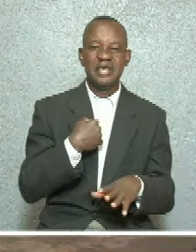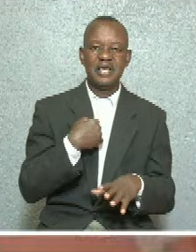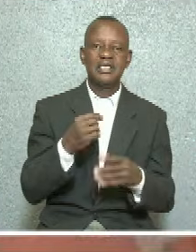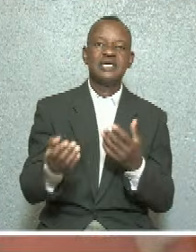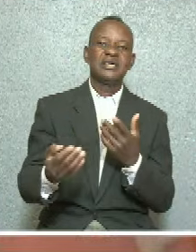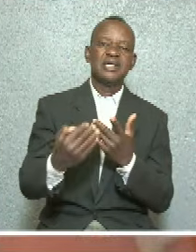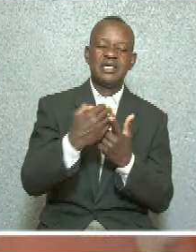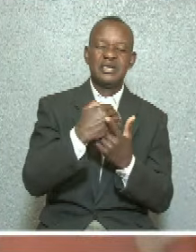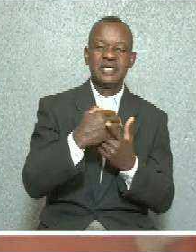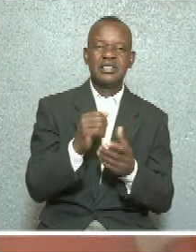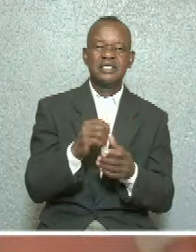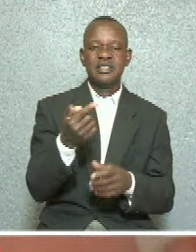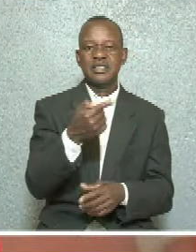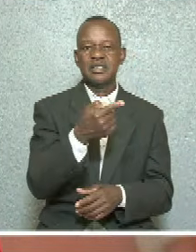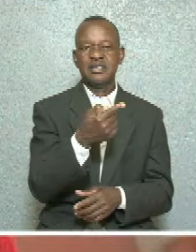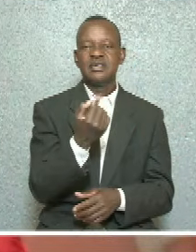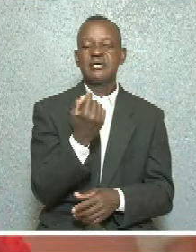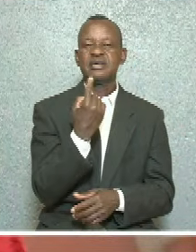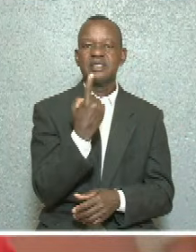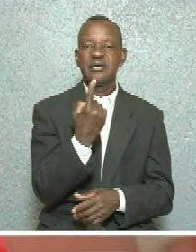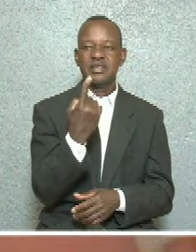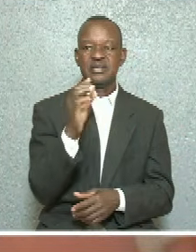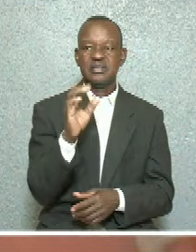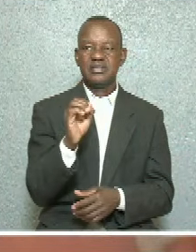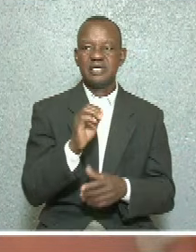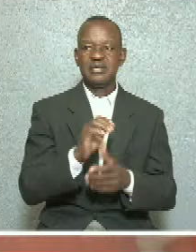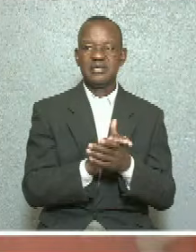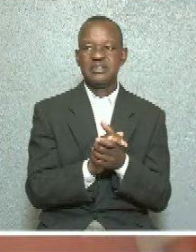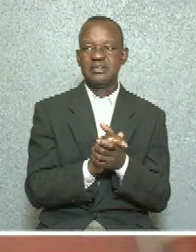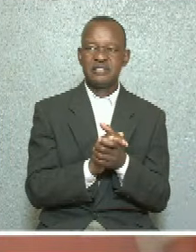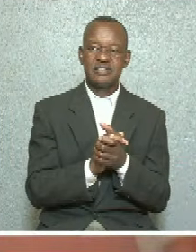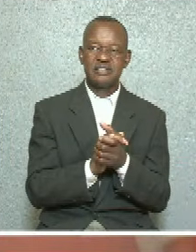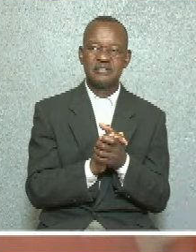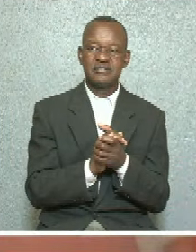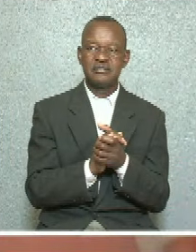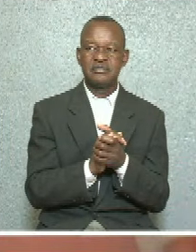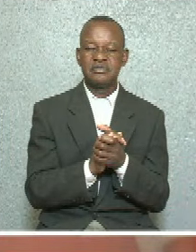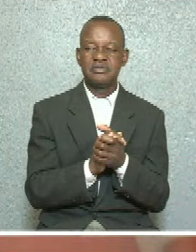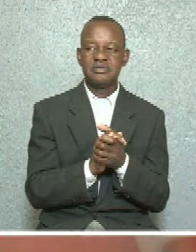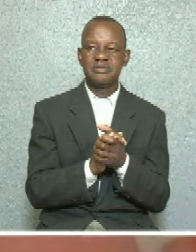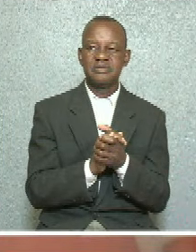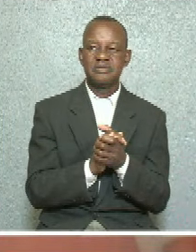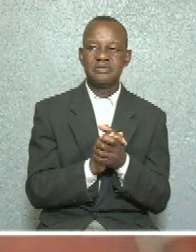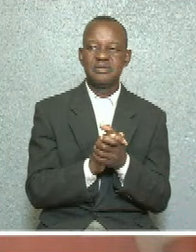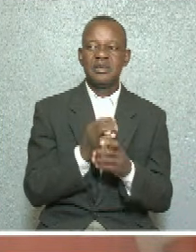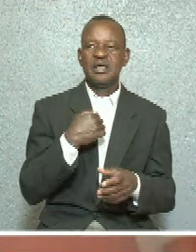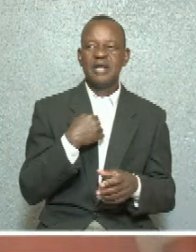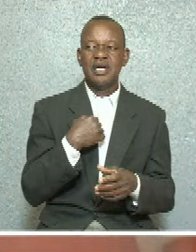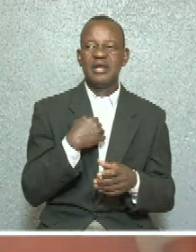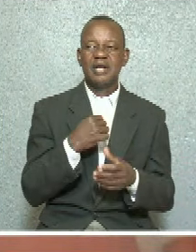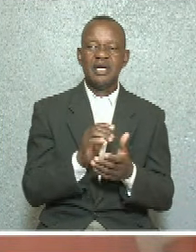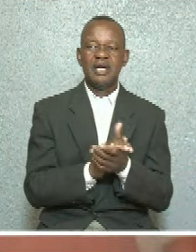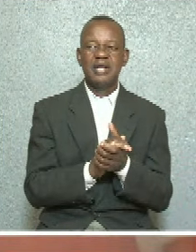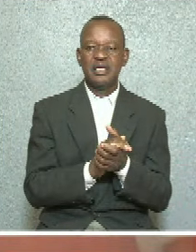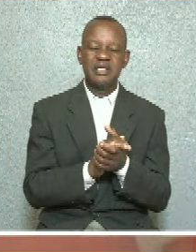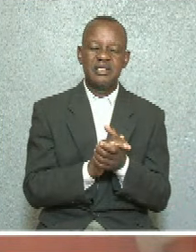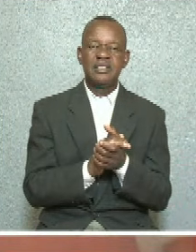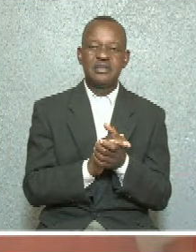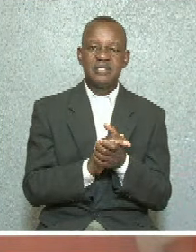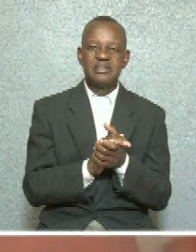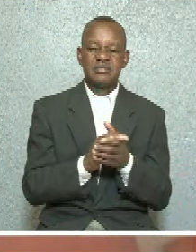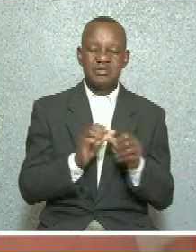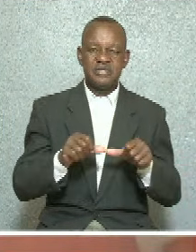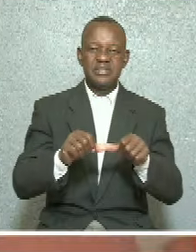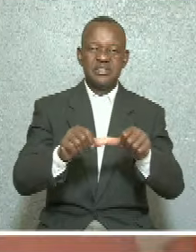like 23 points. That was like, I literally just passed. That's all I did. But then when I did my grade 12, I got 36 points. If you know